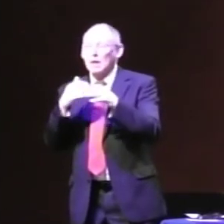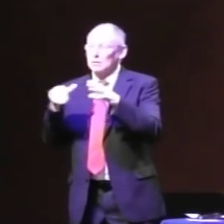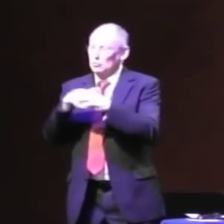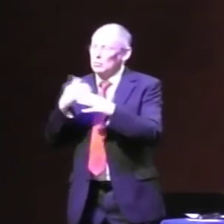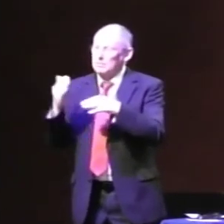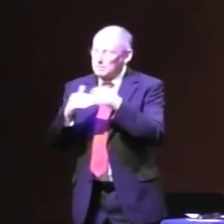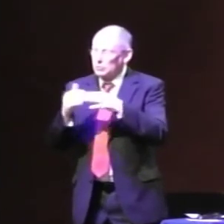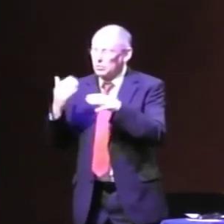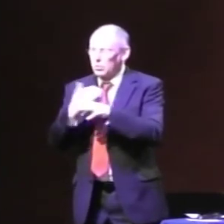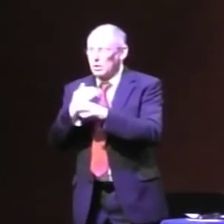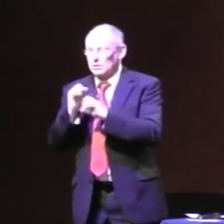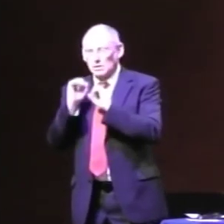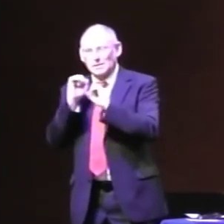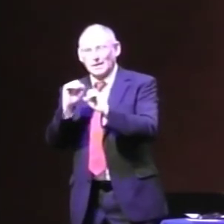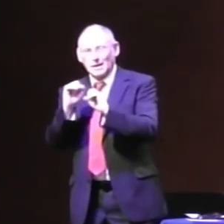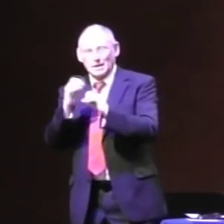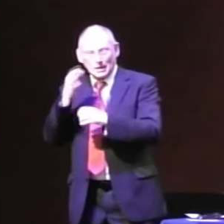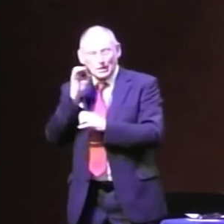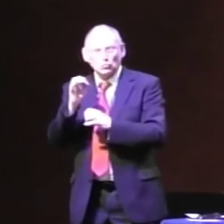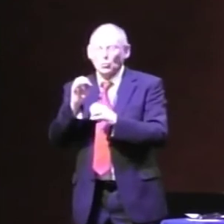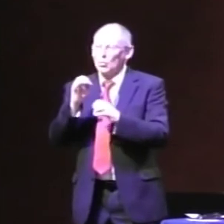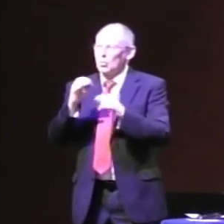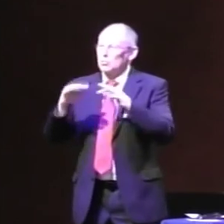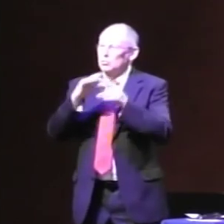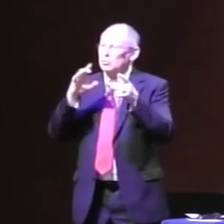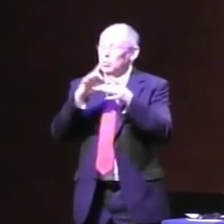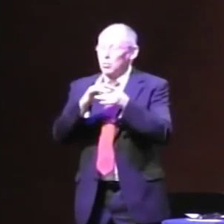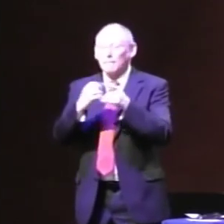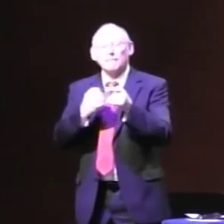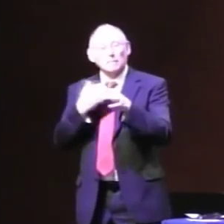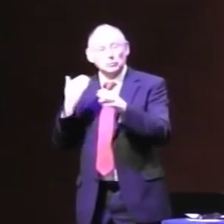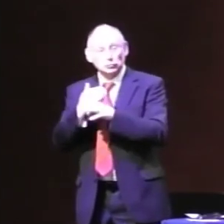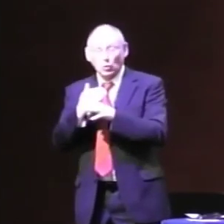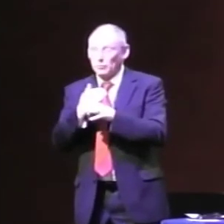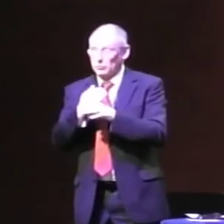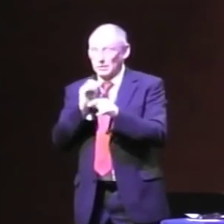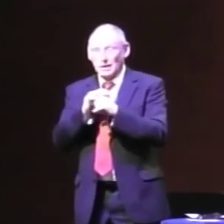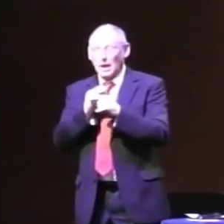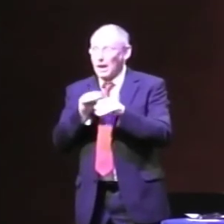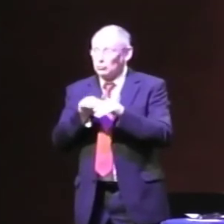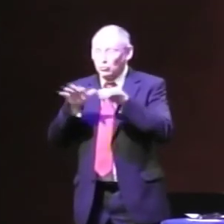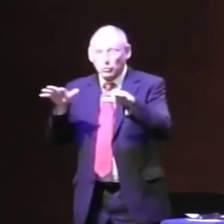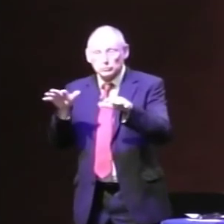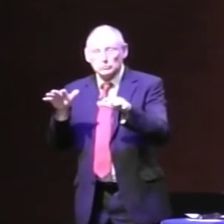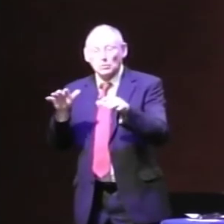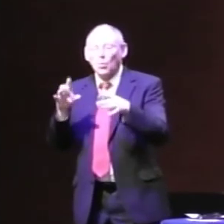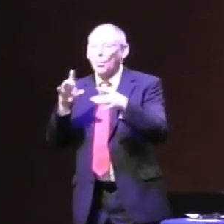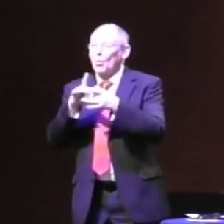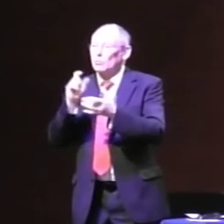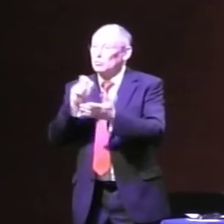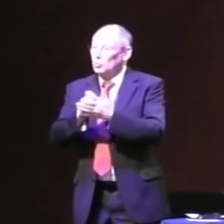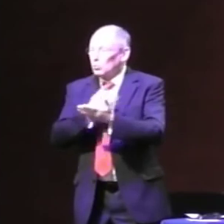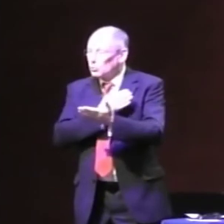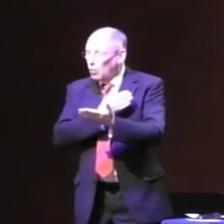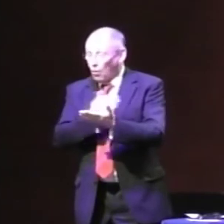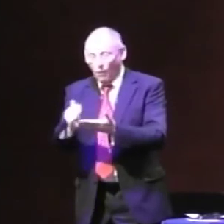workers engaged in the maintenance of council and social homes. Our jobs have been outsourced as homes are sold off and the council's